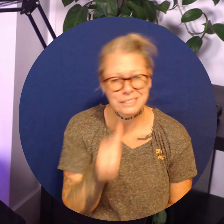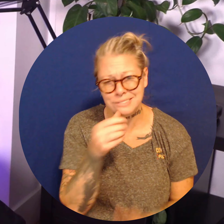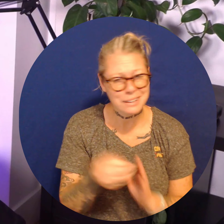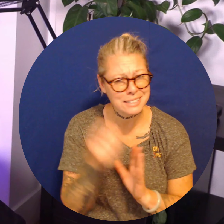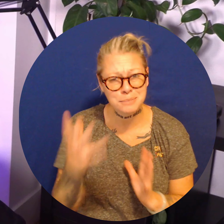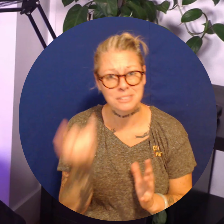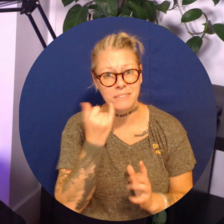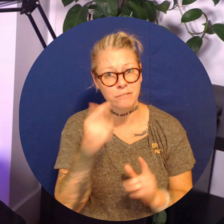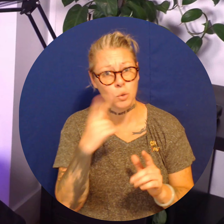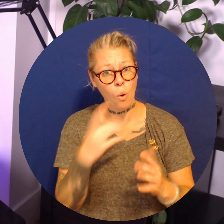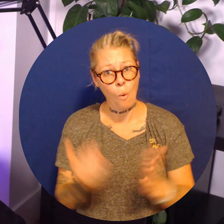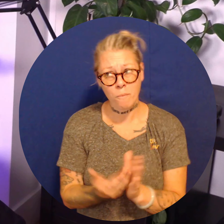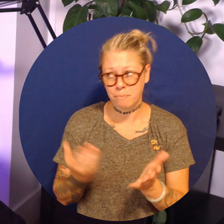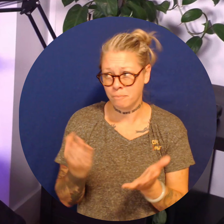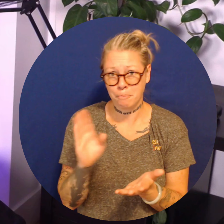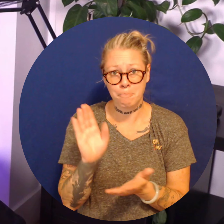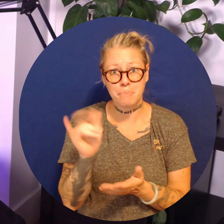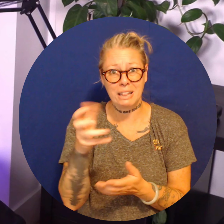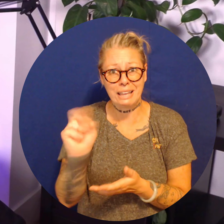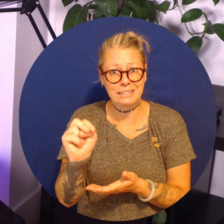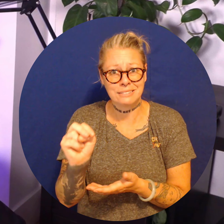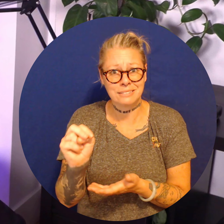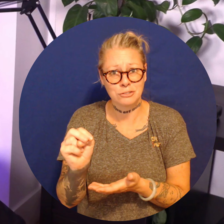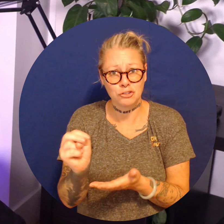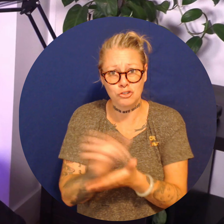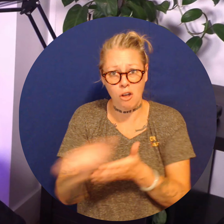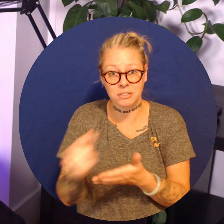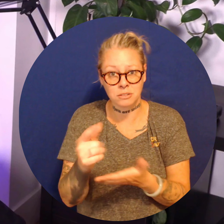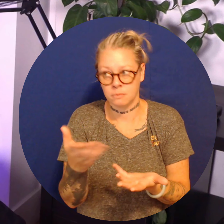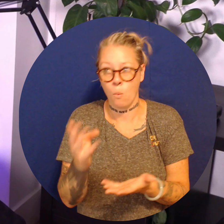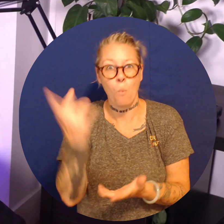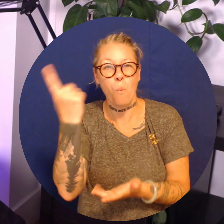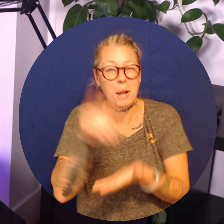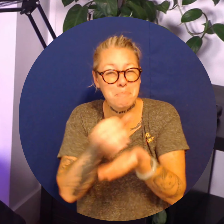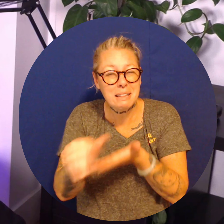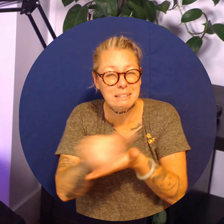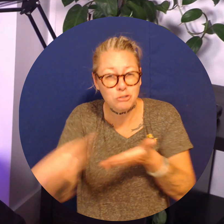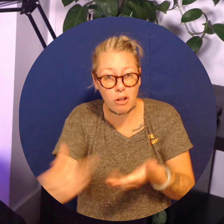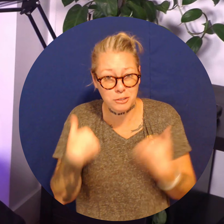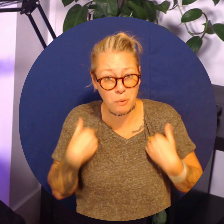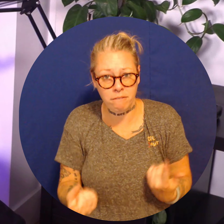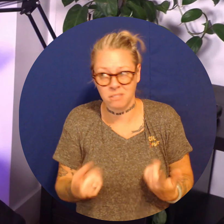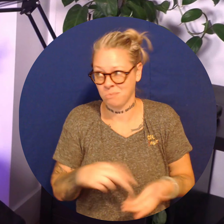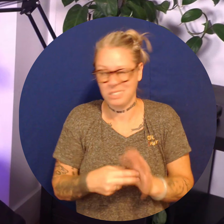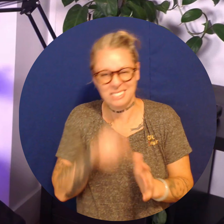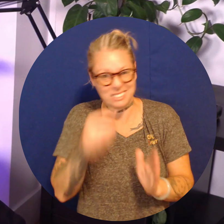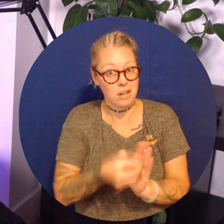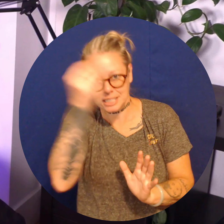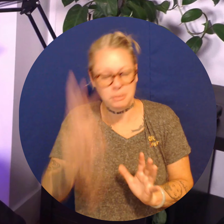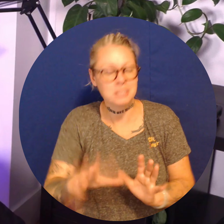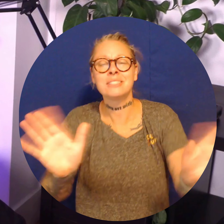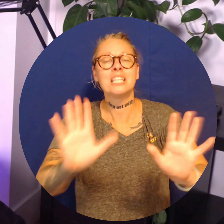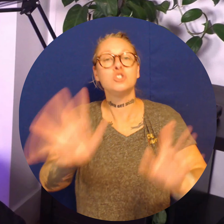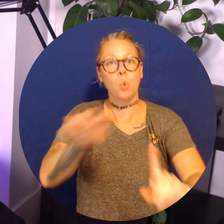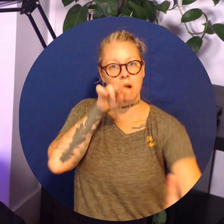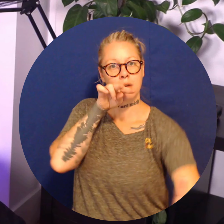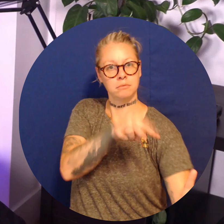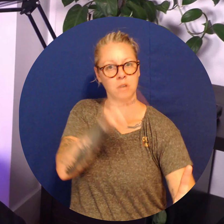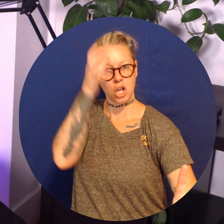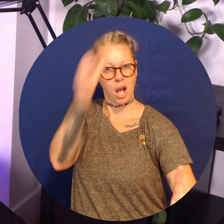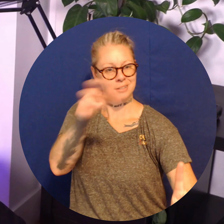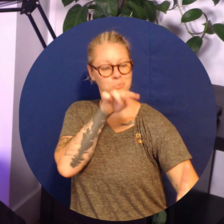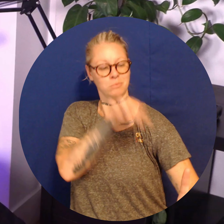isn't it's not expensive when you're a billionaire it's not expensive when you're a millionaire it's not expensive when you're anybody really it's